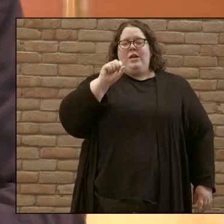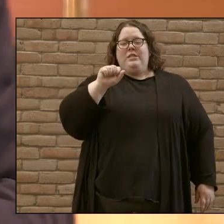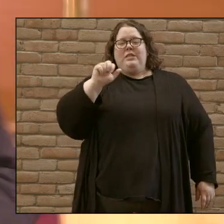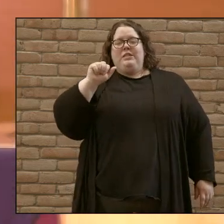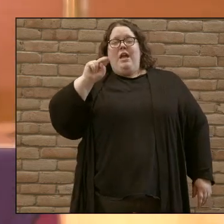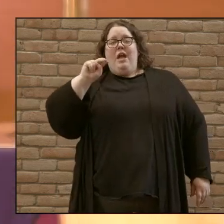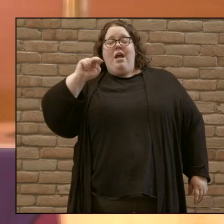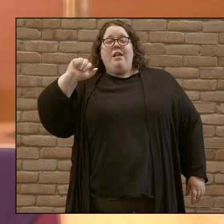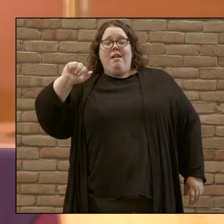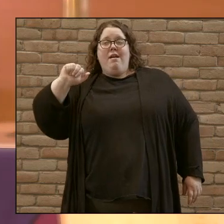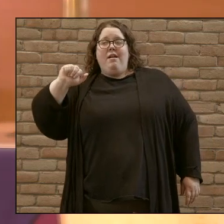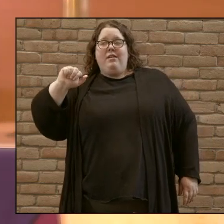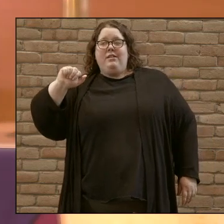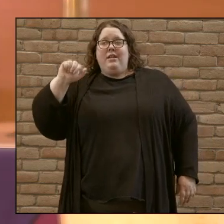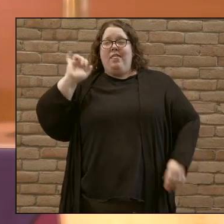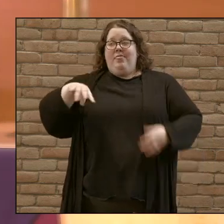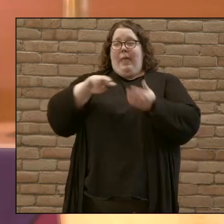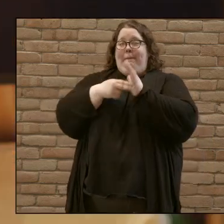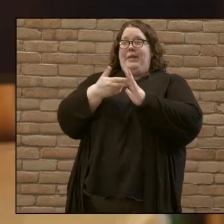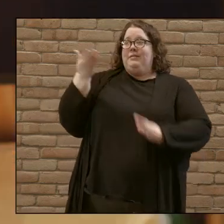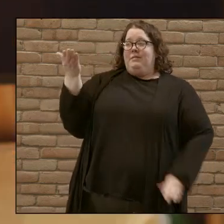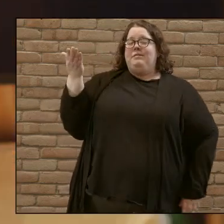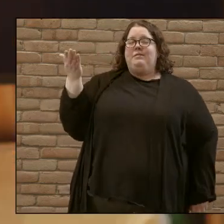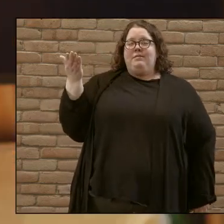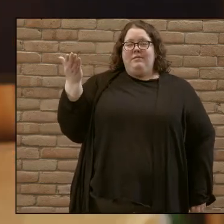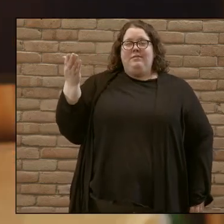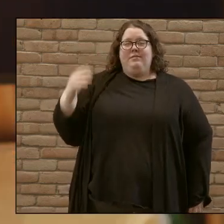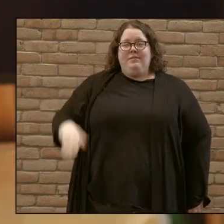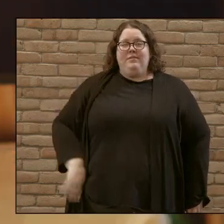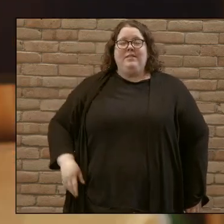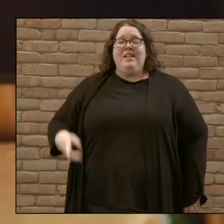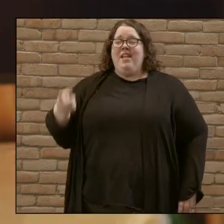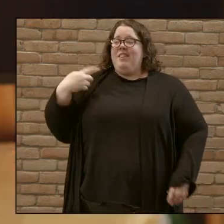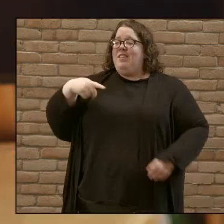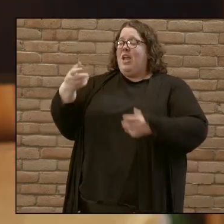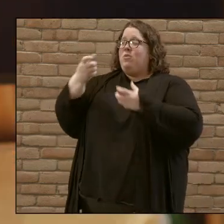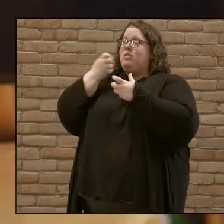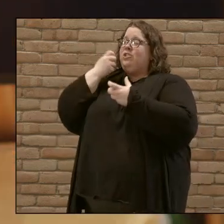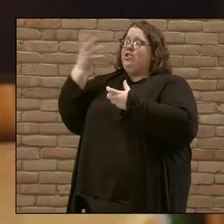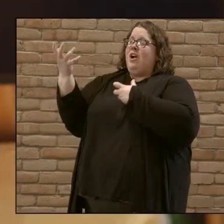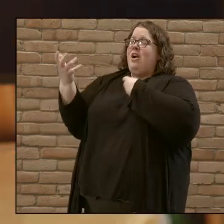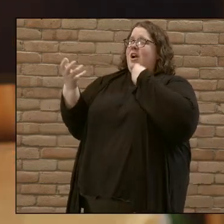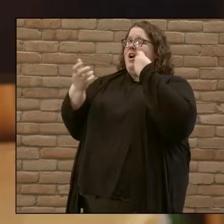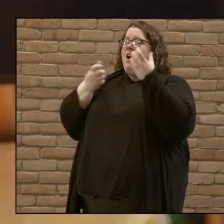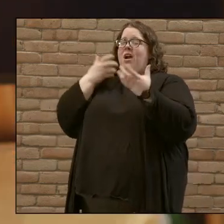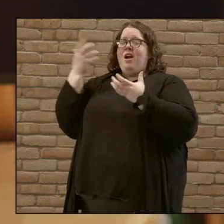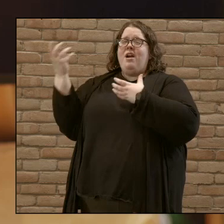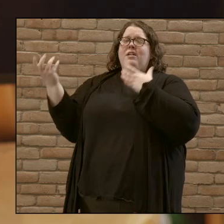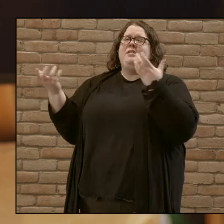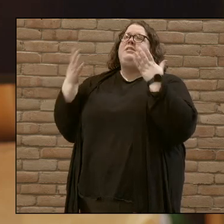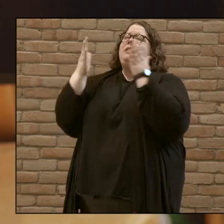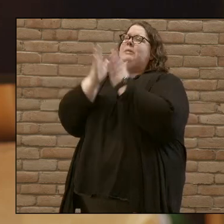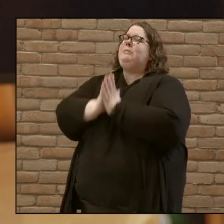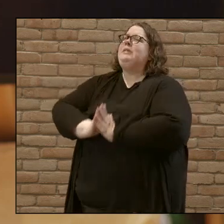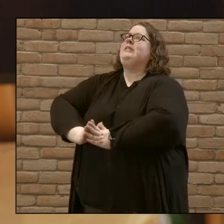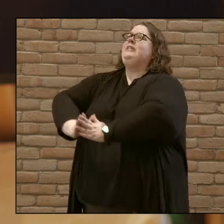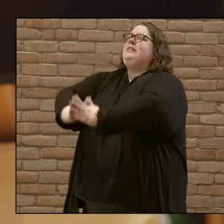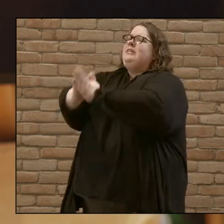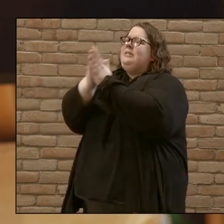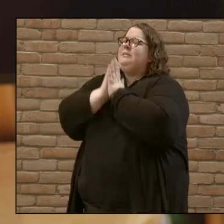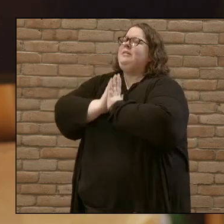Hosanna, is this. They are shouting. They are imploring. They are